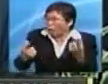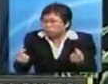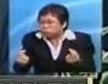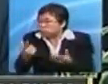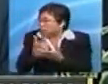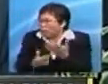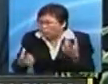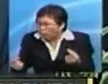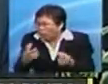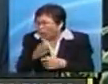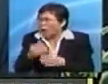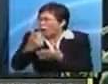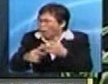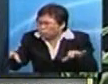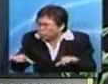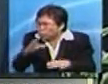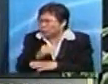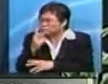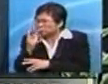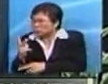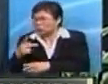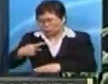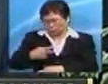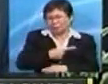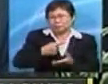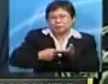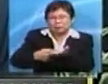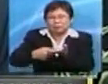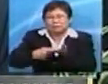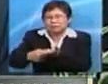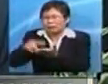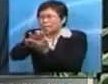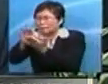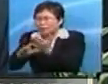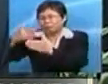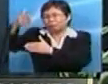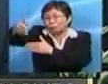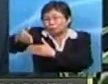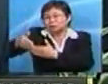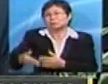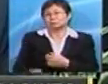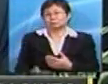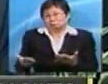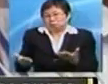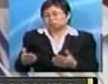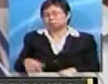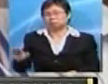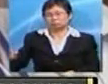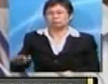been conducted and how it's going. I'll probably be discussing what are the plans ahead.